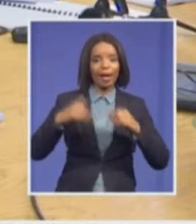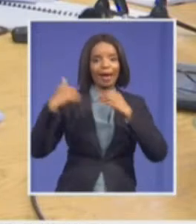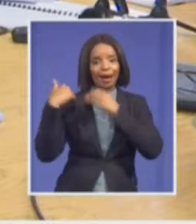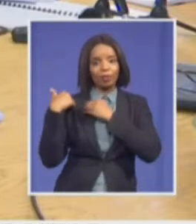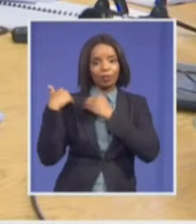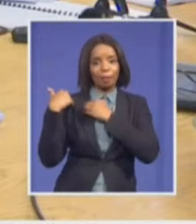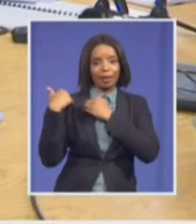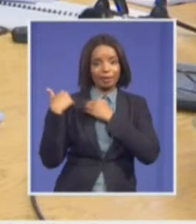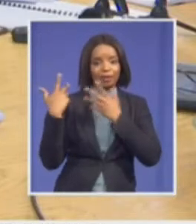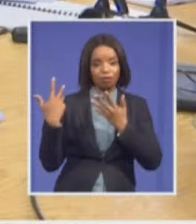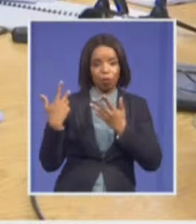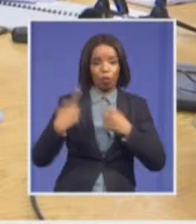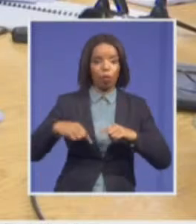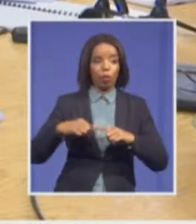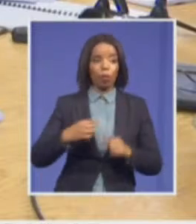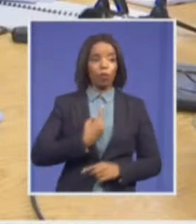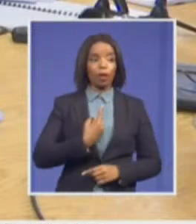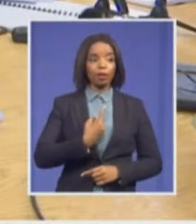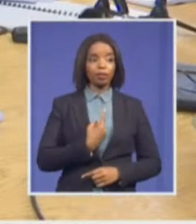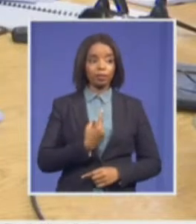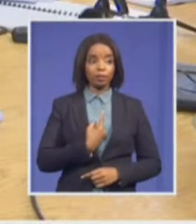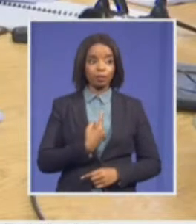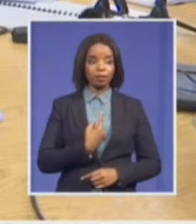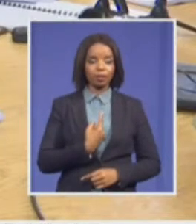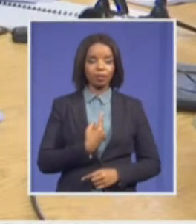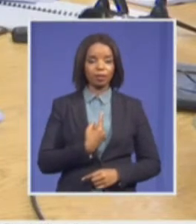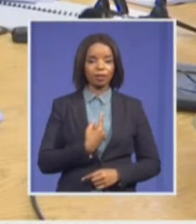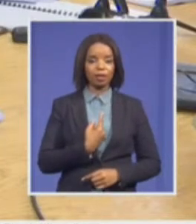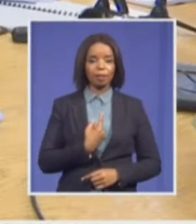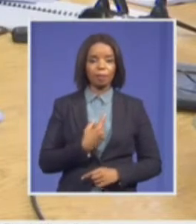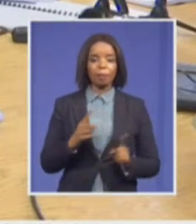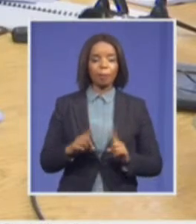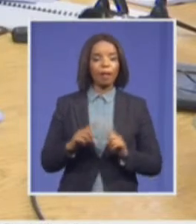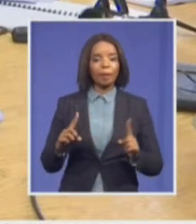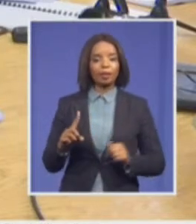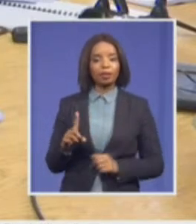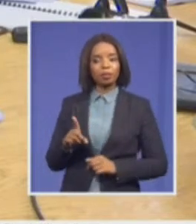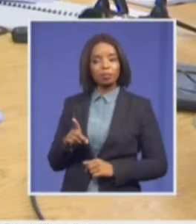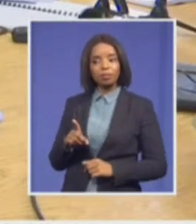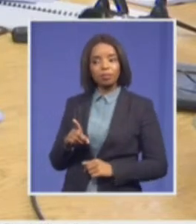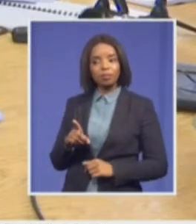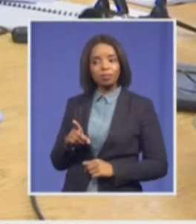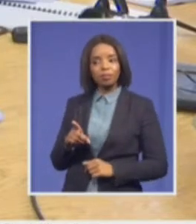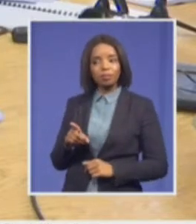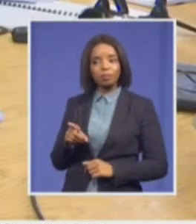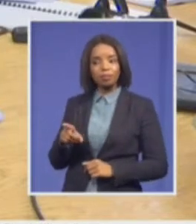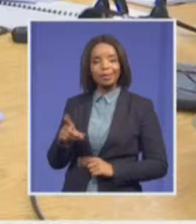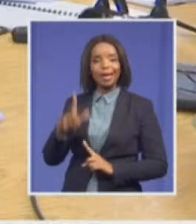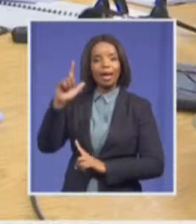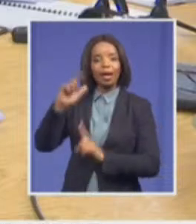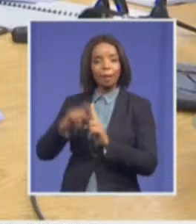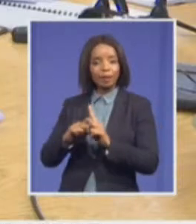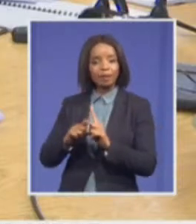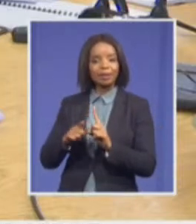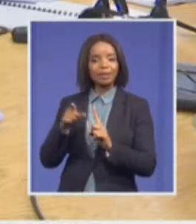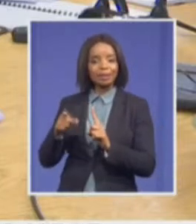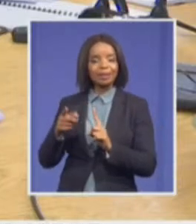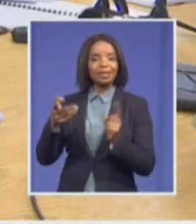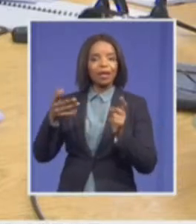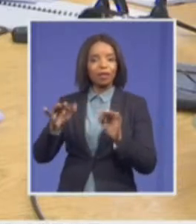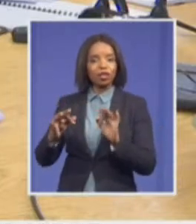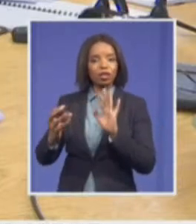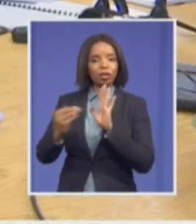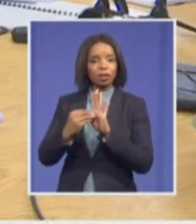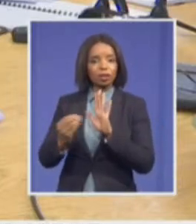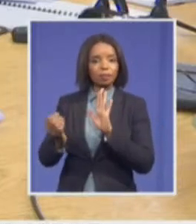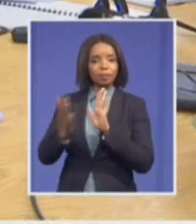But that's also controversial because somewhere I read that the person who detracted his statement under oath then says he did that